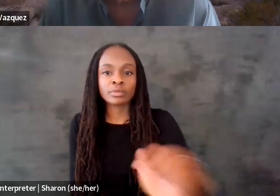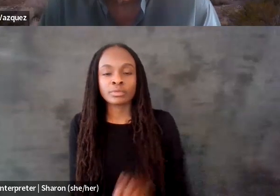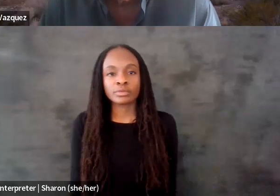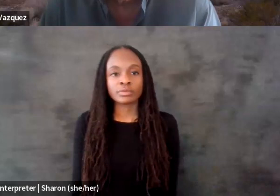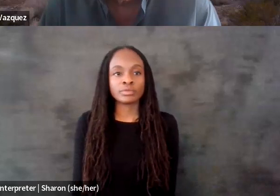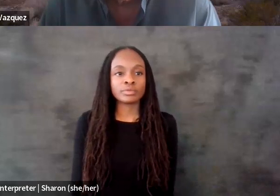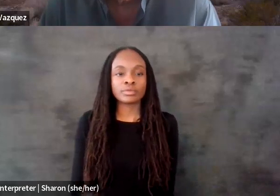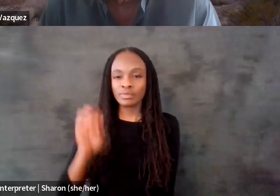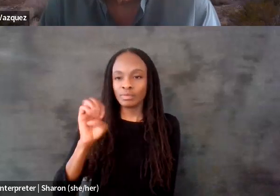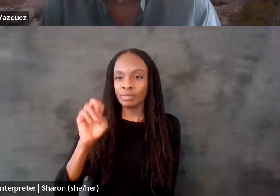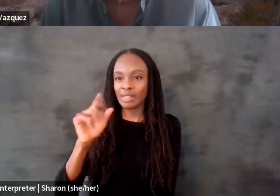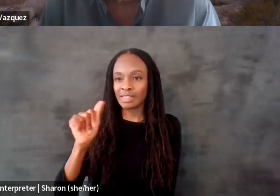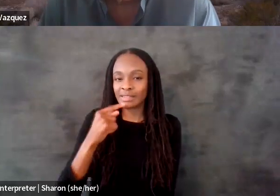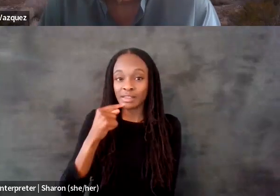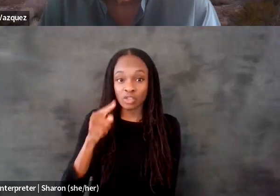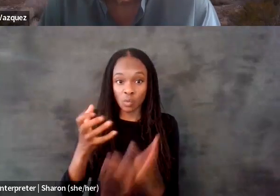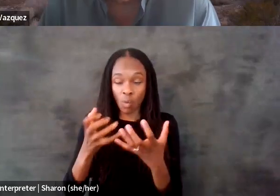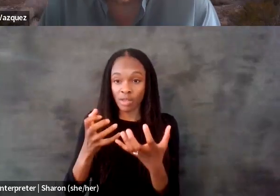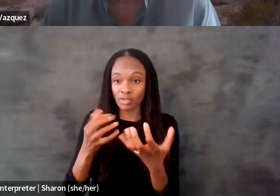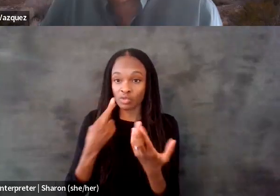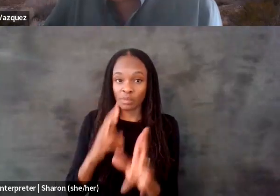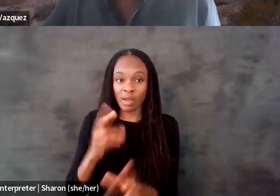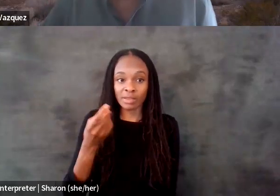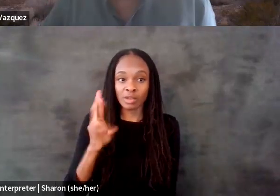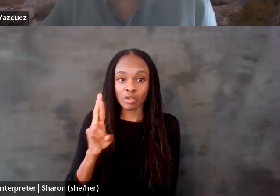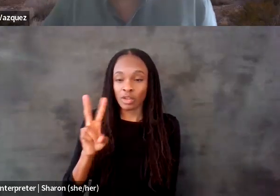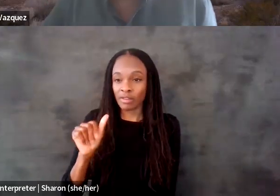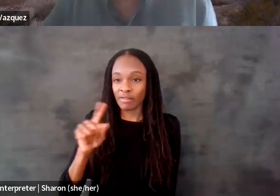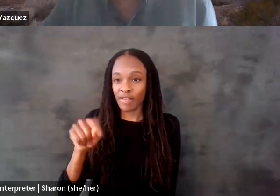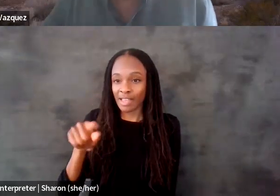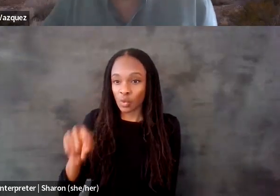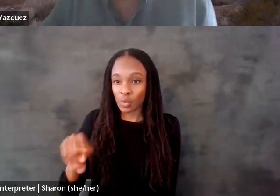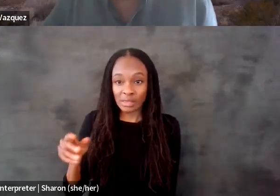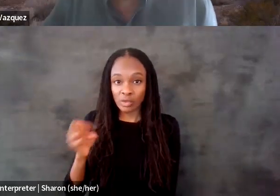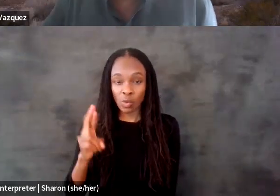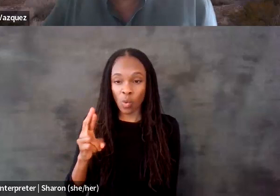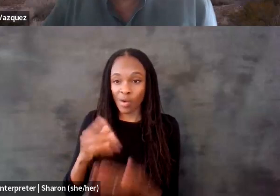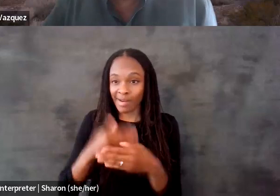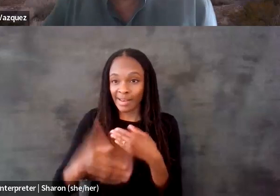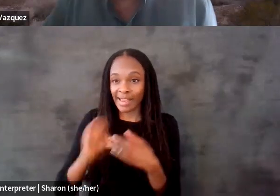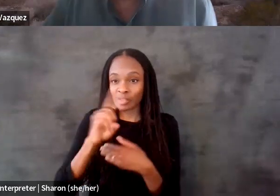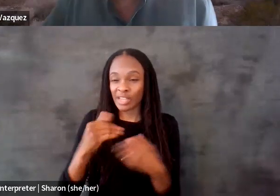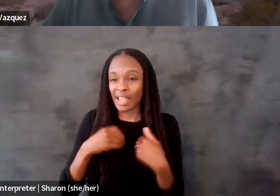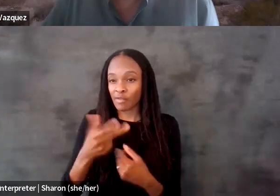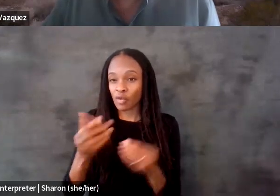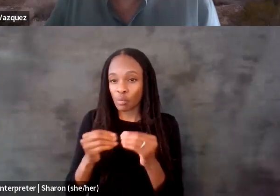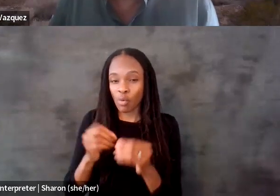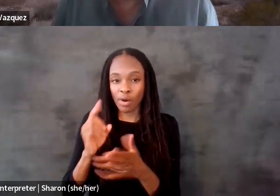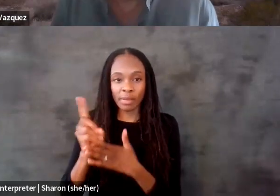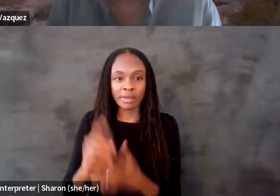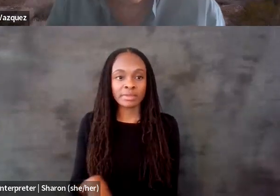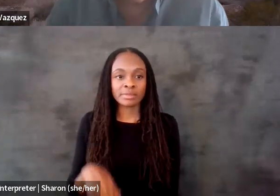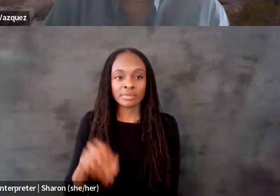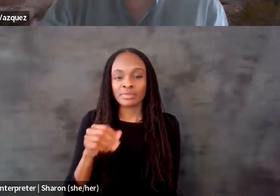Did you want to respond, Dr. Vasquez, or should we move to the next question? We do still have a few more minutes, so we still Let's have go to to. the next